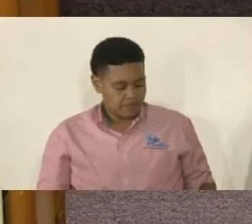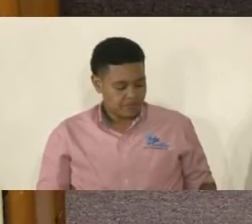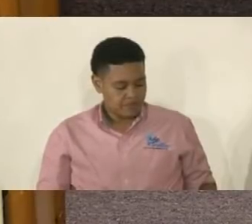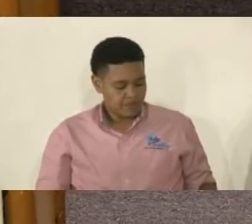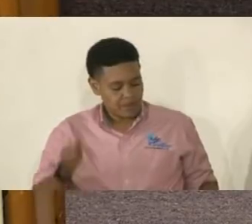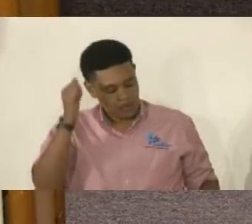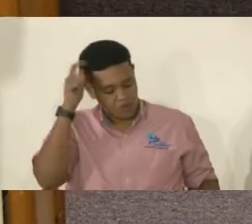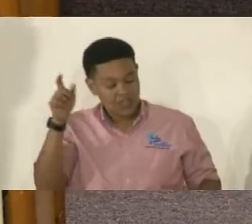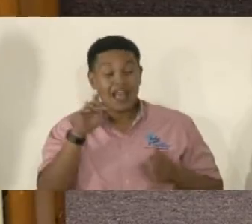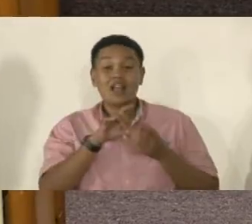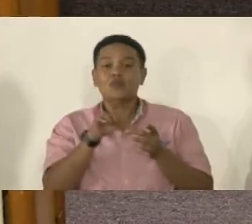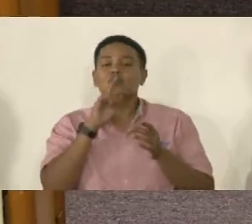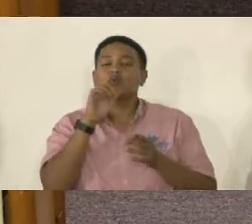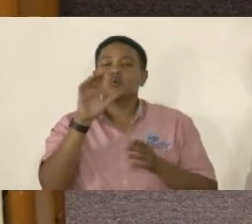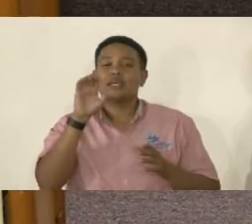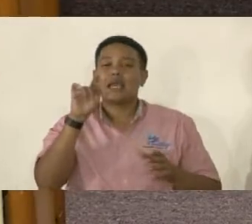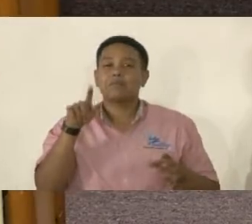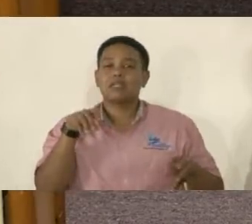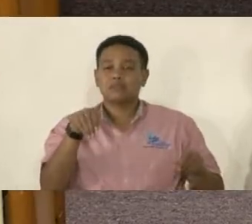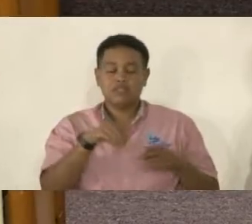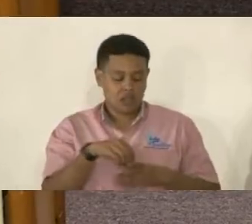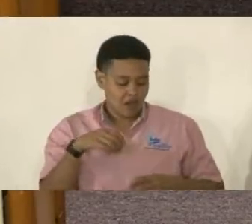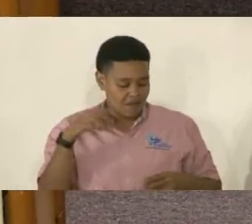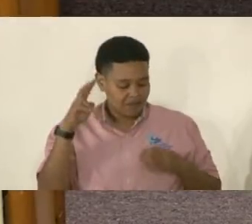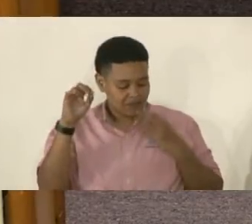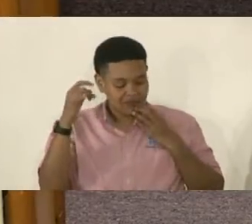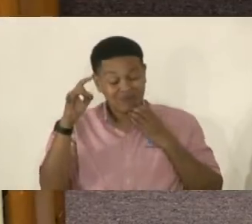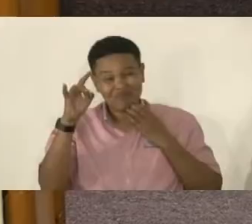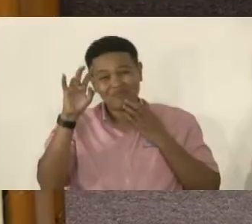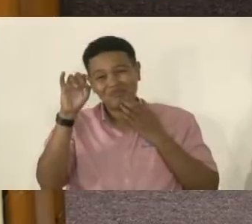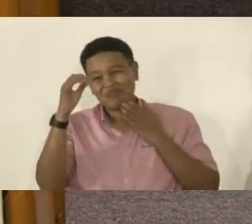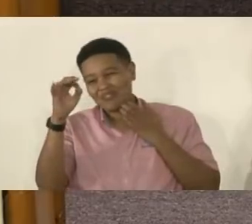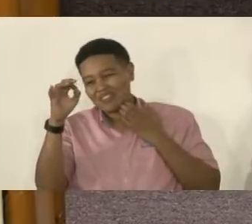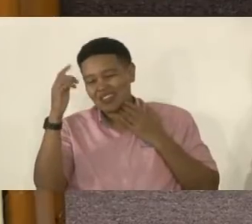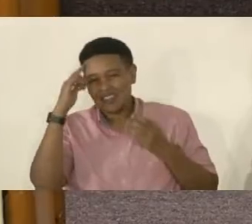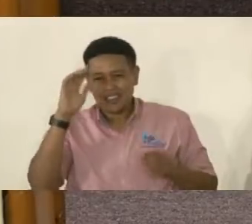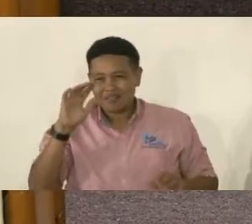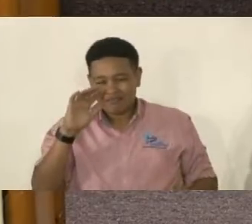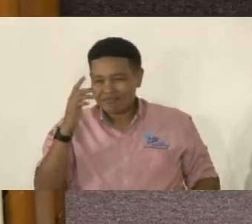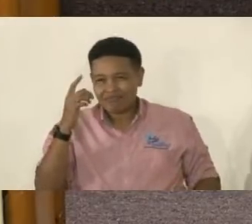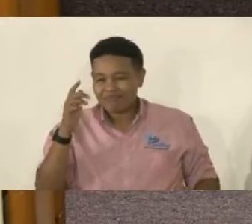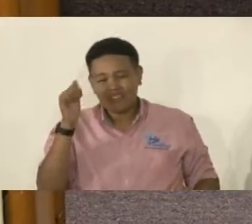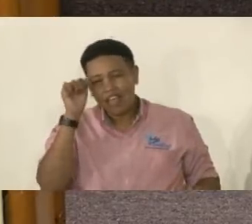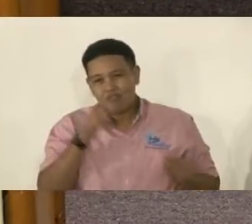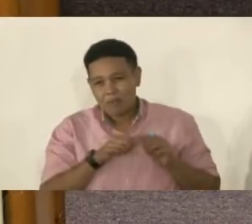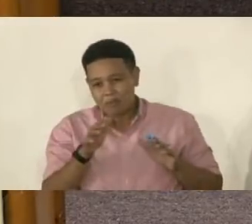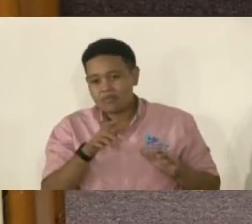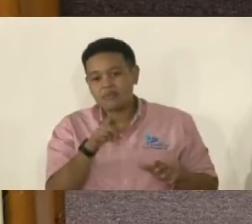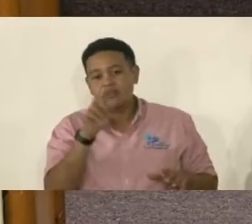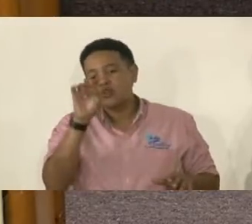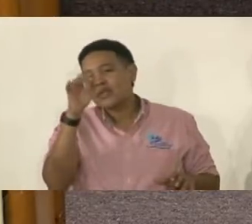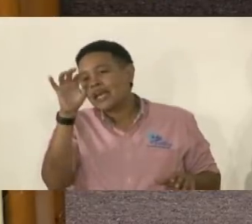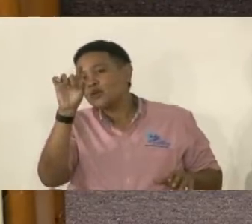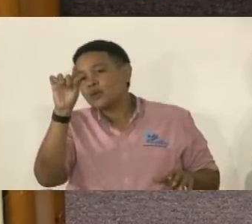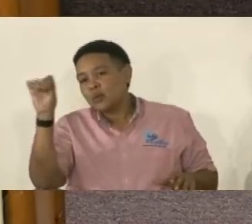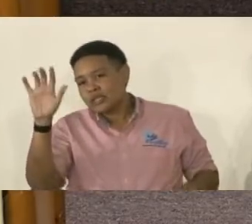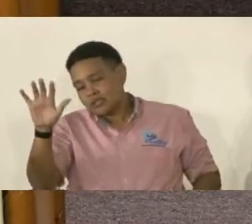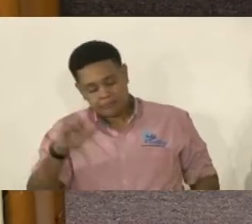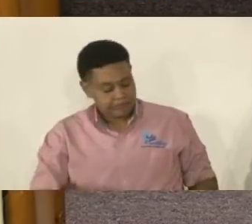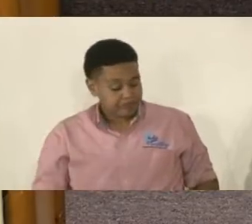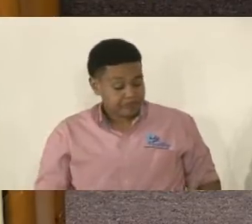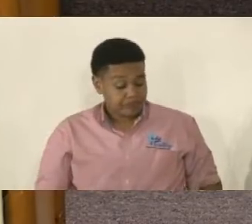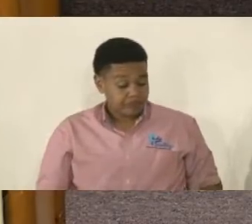Now, the sorts of equipment, technologies, and skill sets that we require